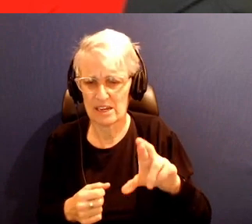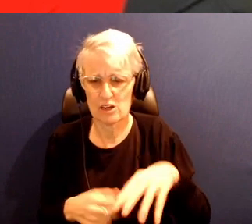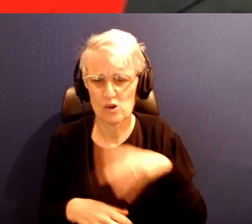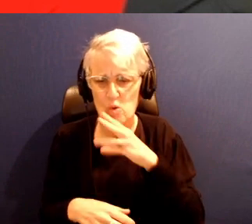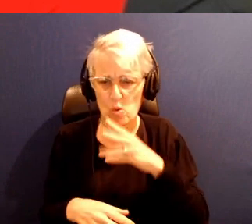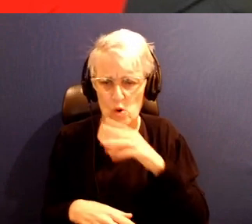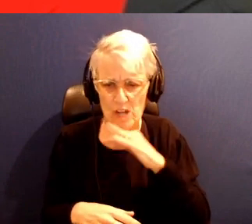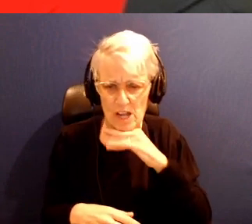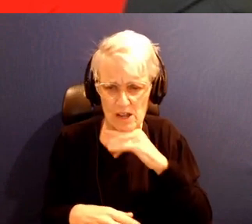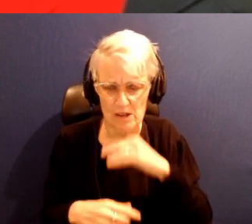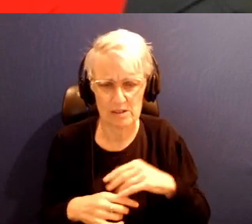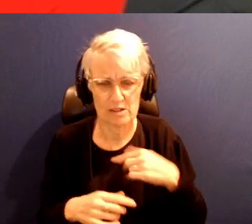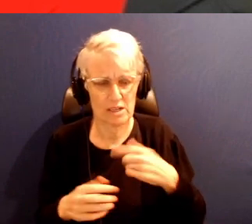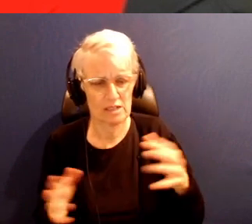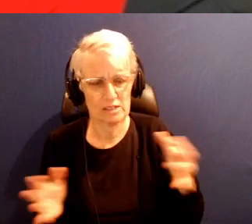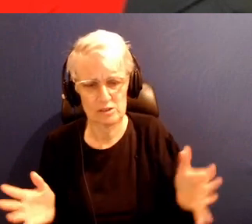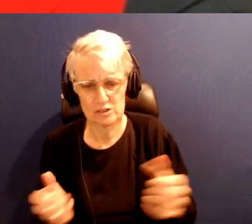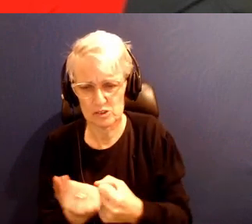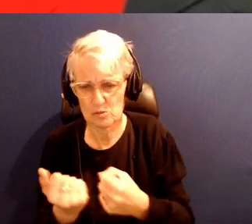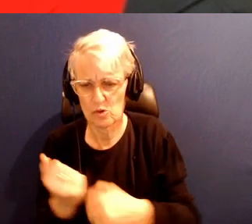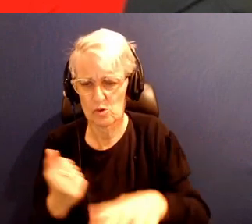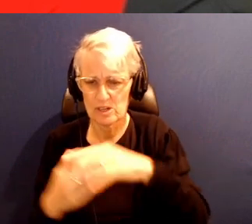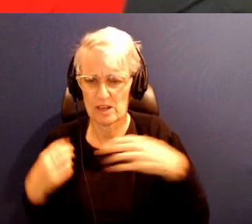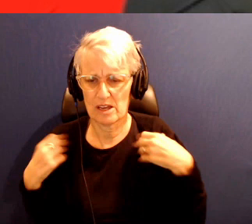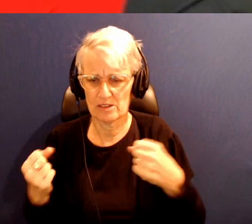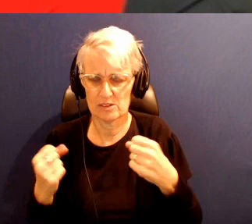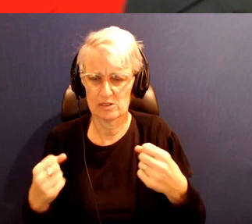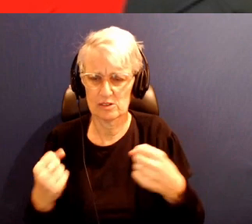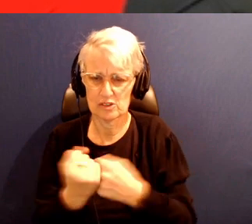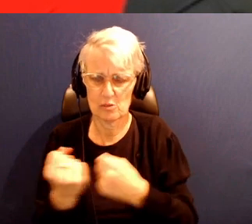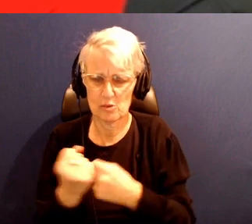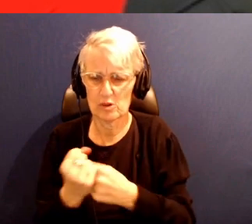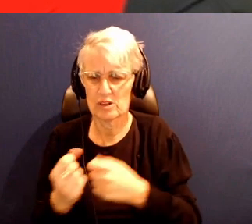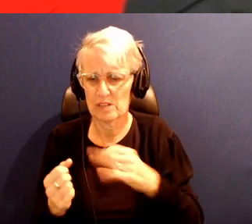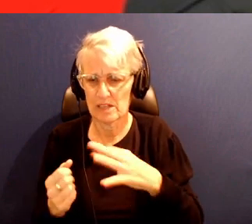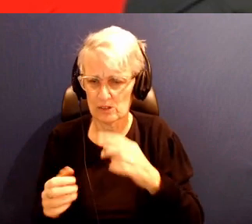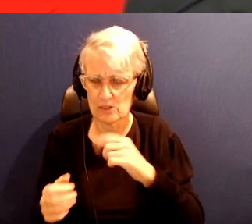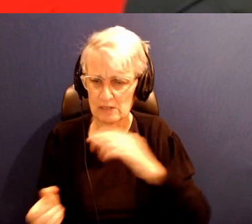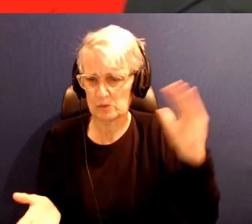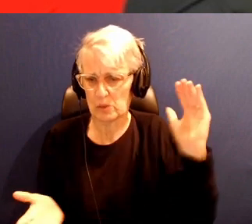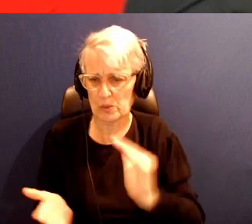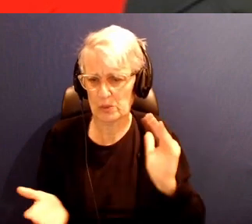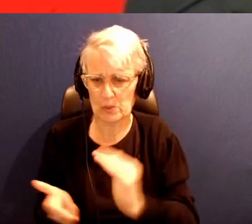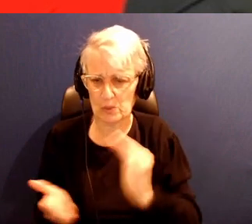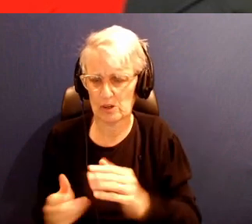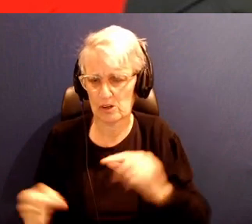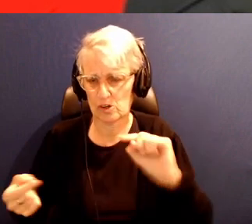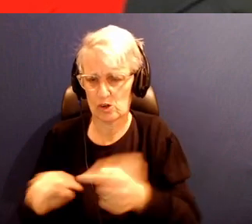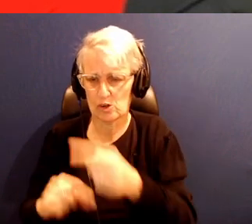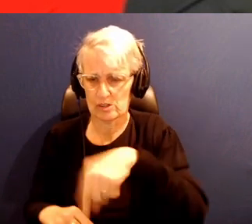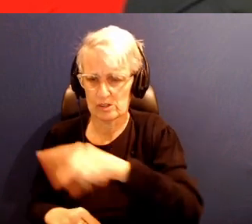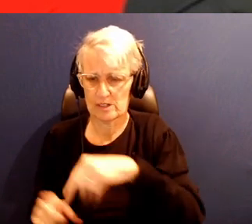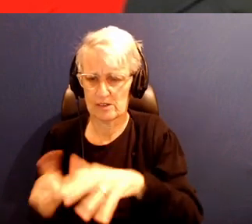and to support health services that minimize harm on the environment, such as well managed water, sanitation, and